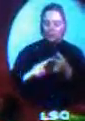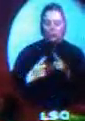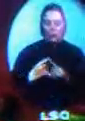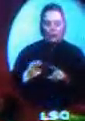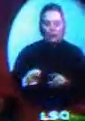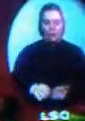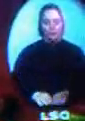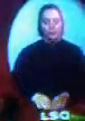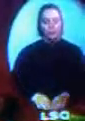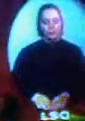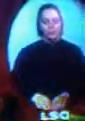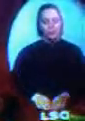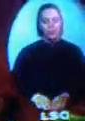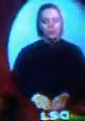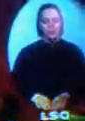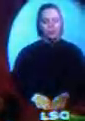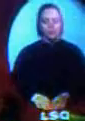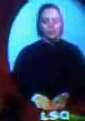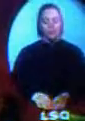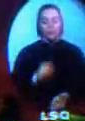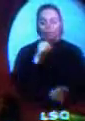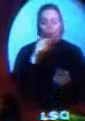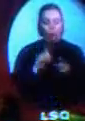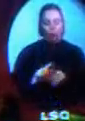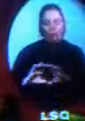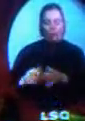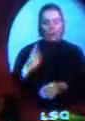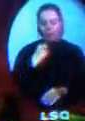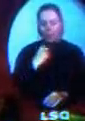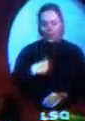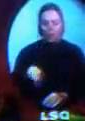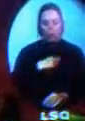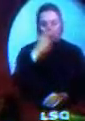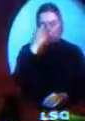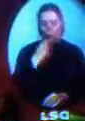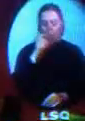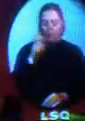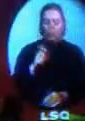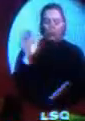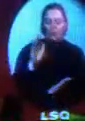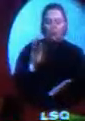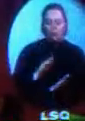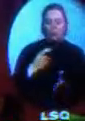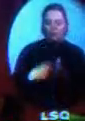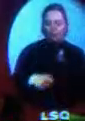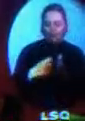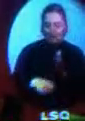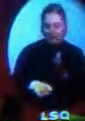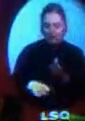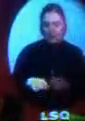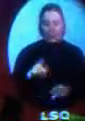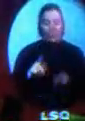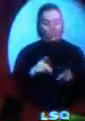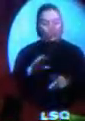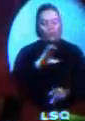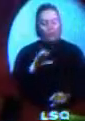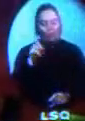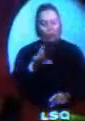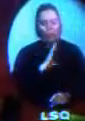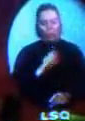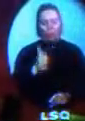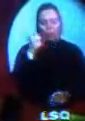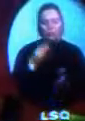Elgin, Middlesex, London. Unlike the Liberals, we believe in lower taxes for Canadians by leaving more money in their pockets where it